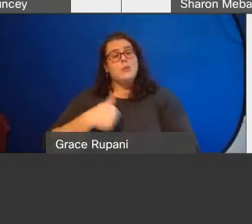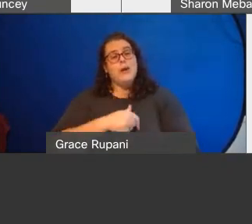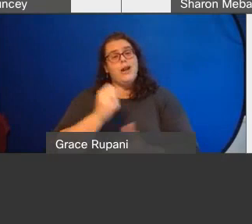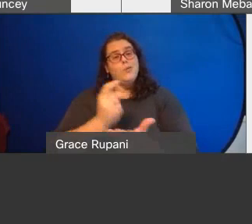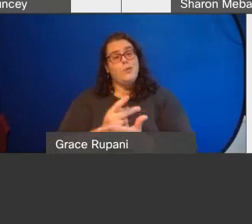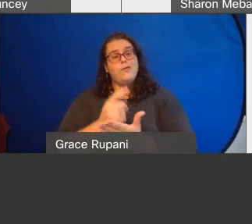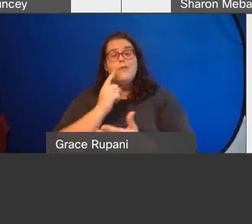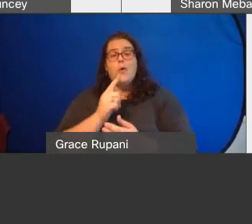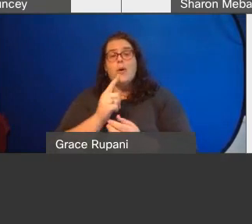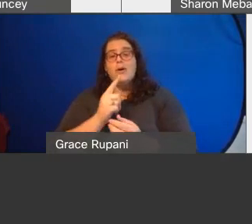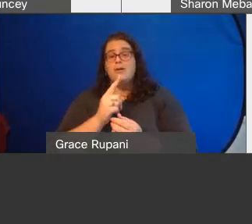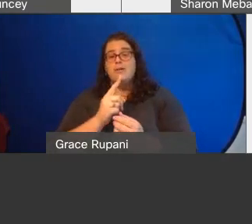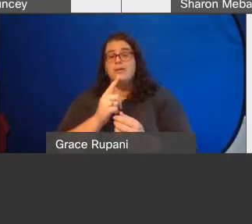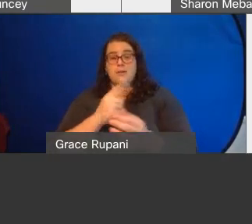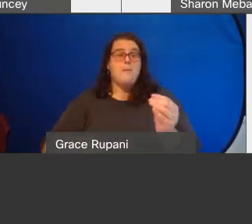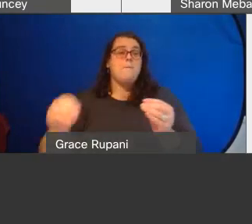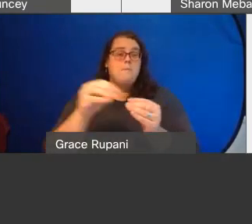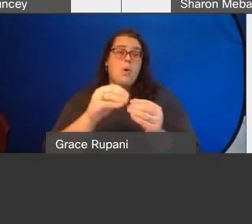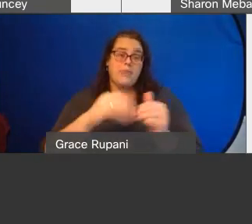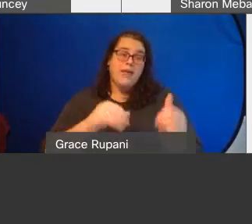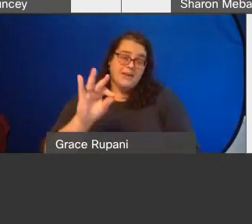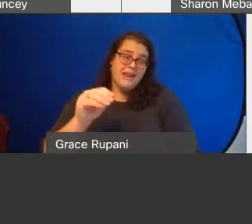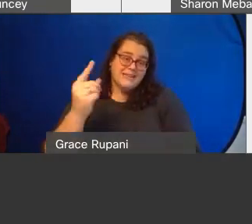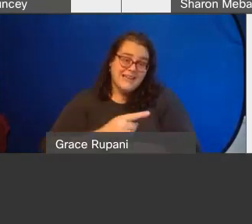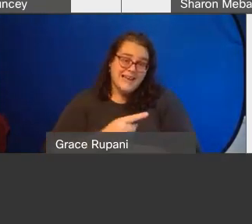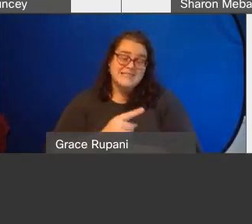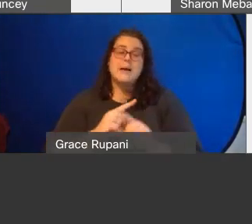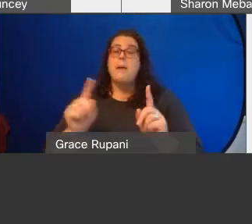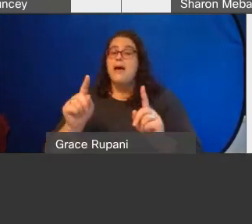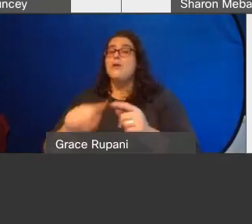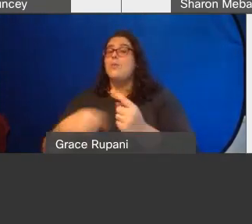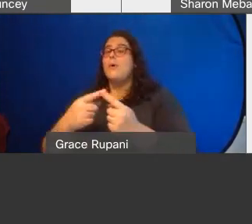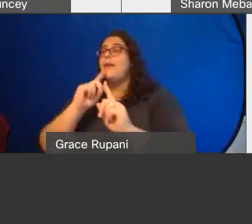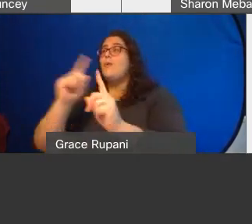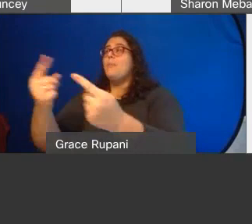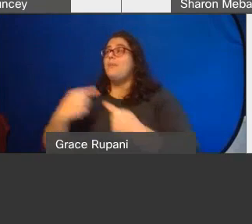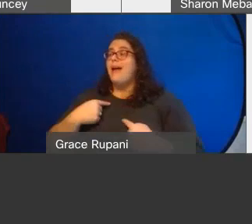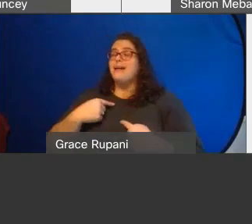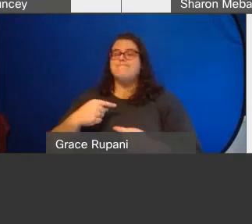more time than 90 days, but what we believe is